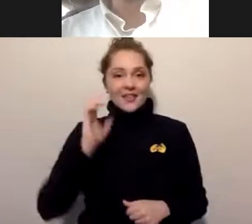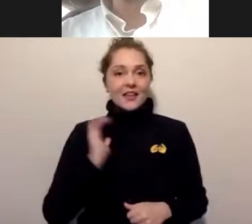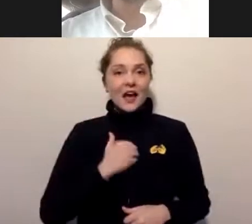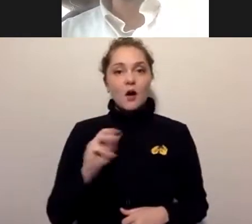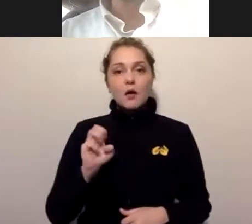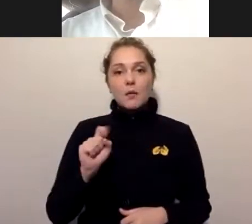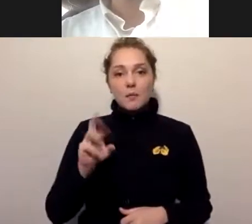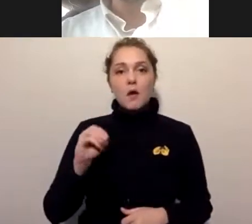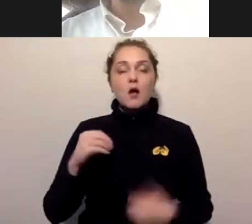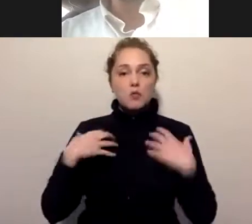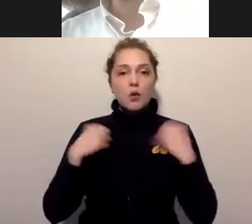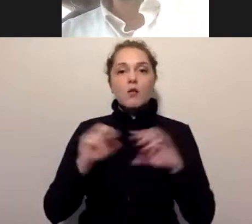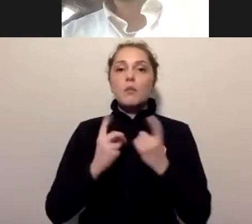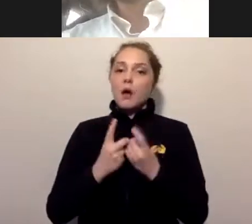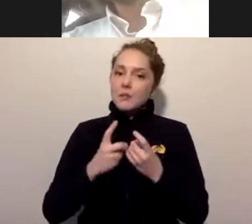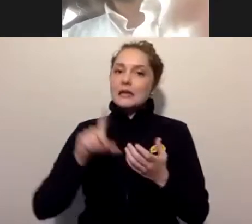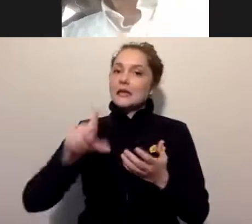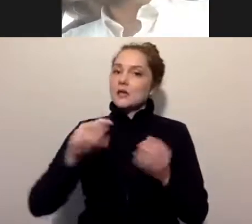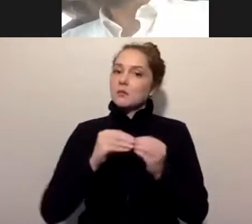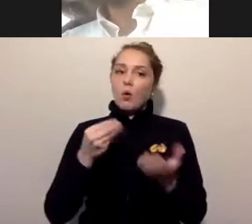more funding. I would say that much.